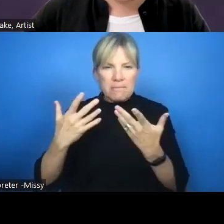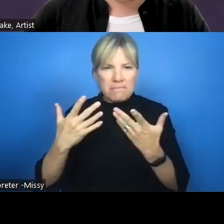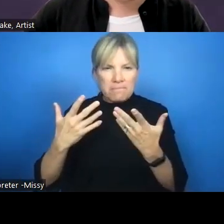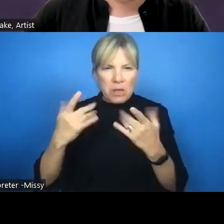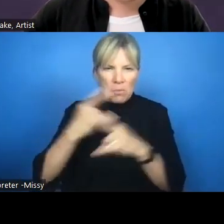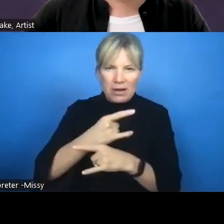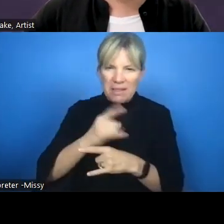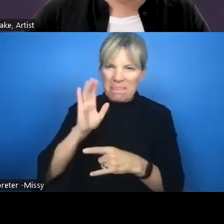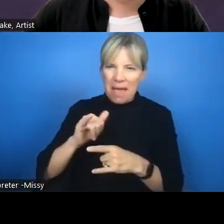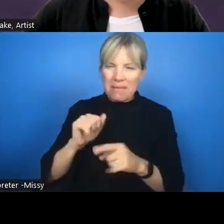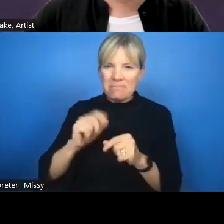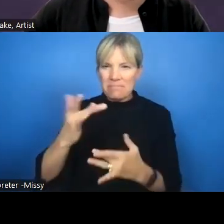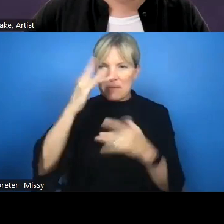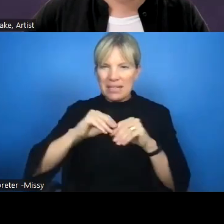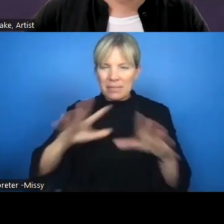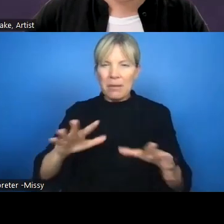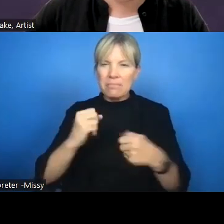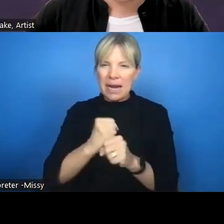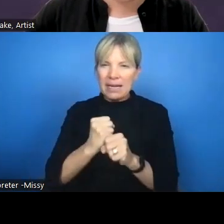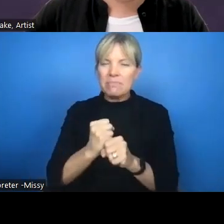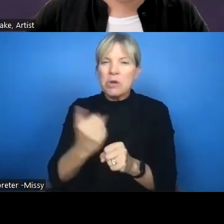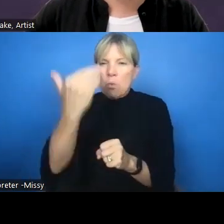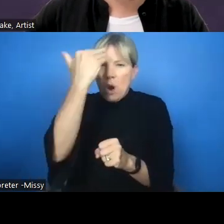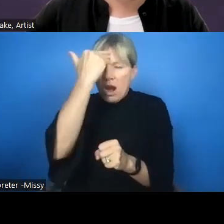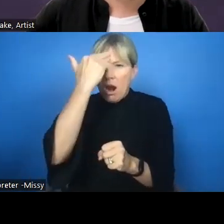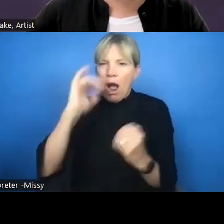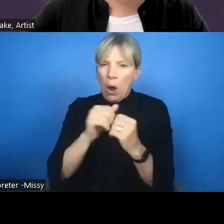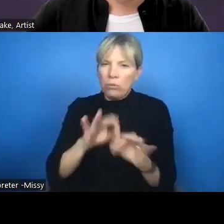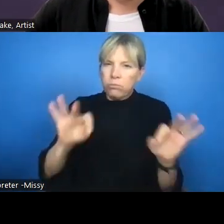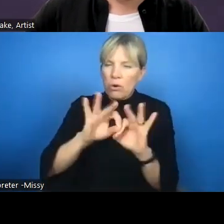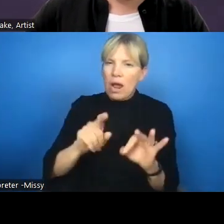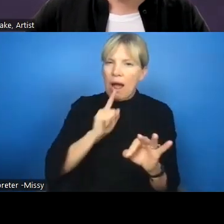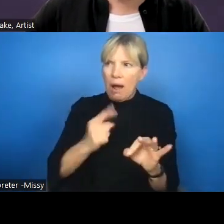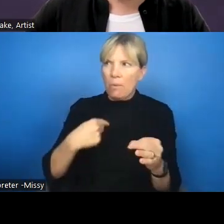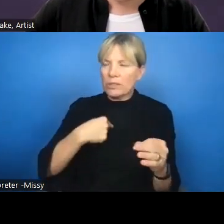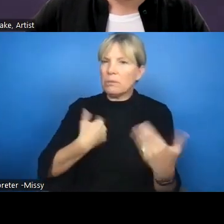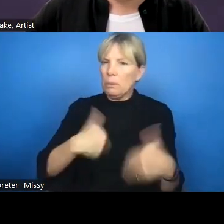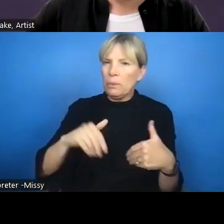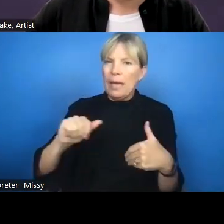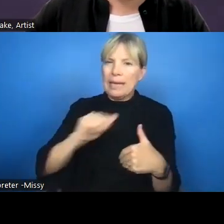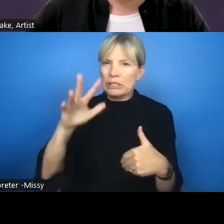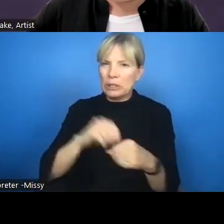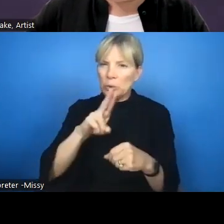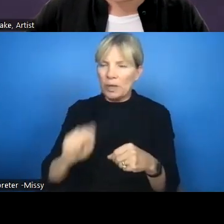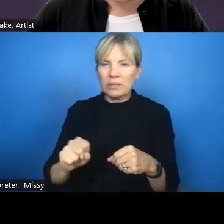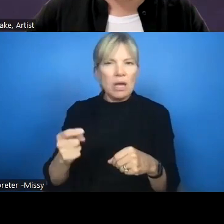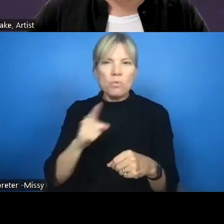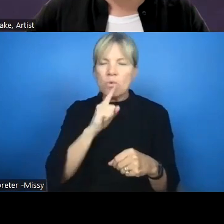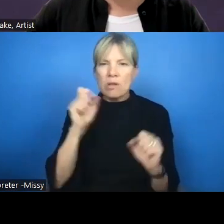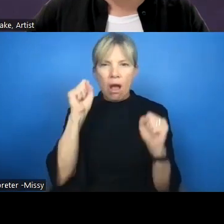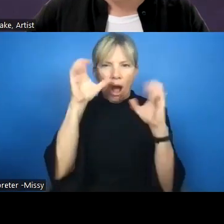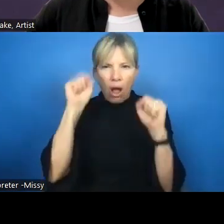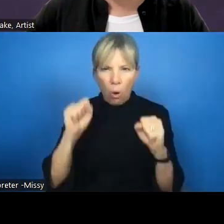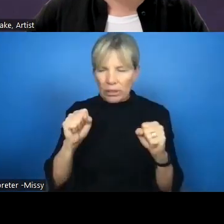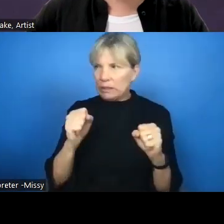very aware of the significance of the being an Asian in the United States. It was such an eye-opening experience, and to